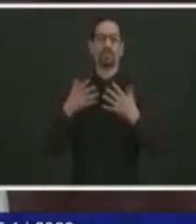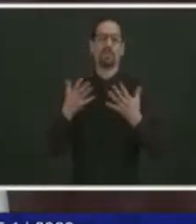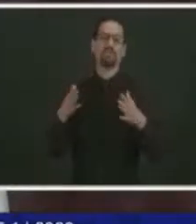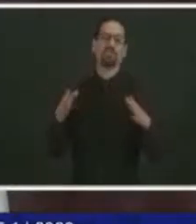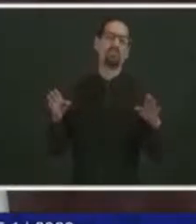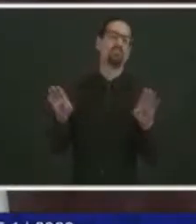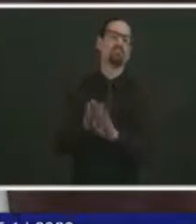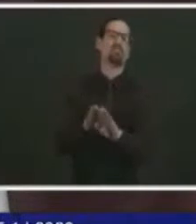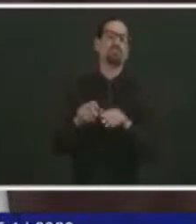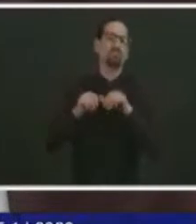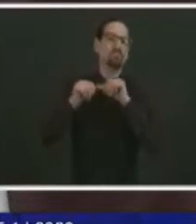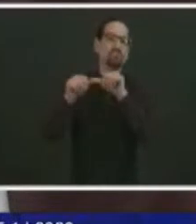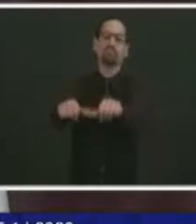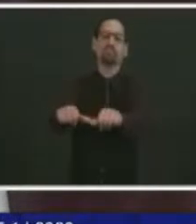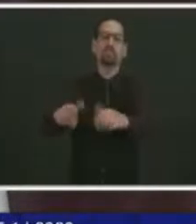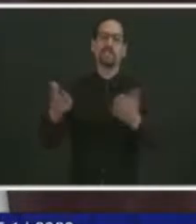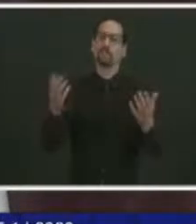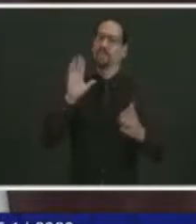us who are